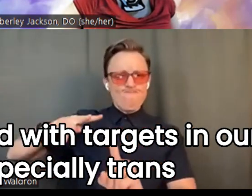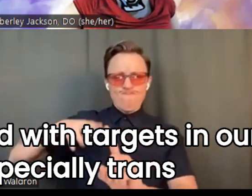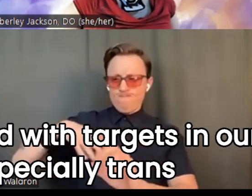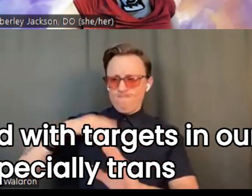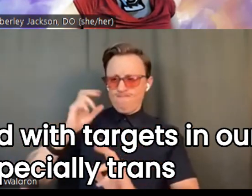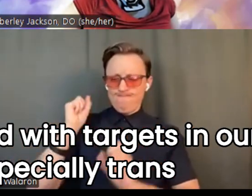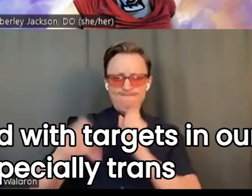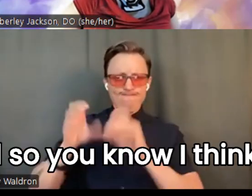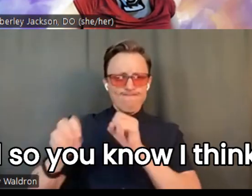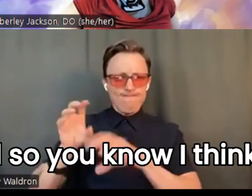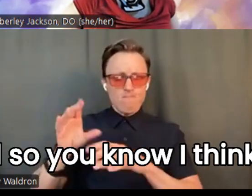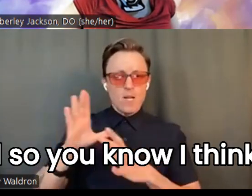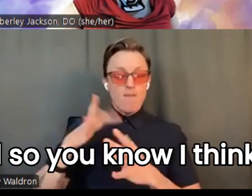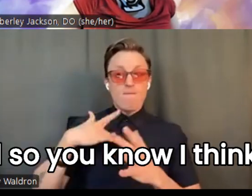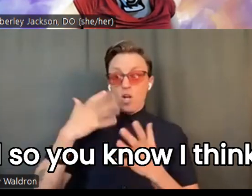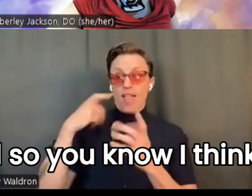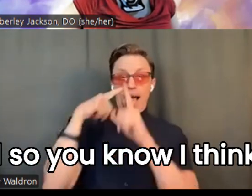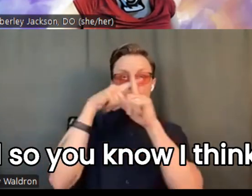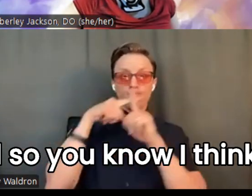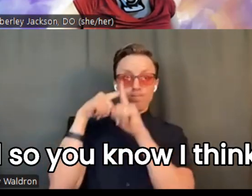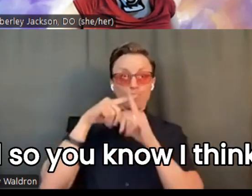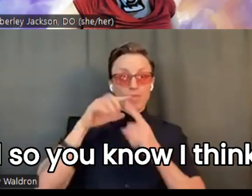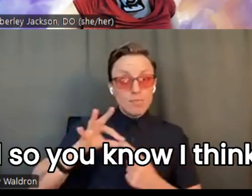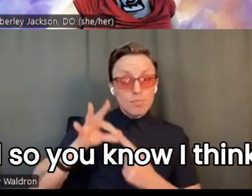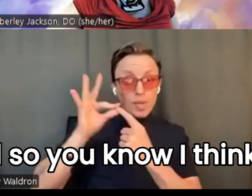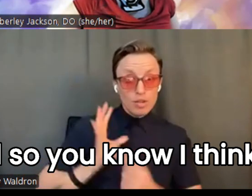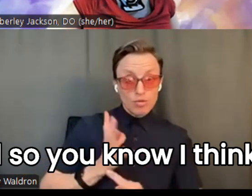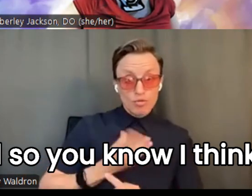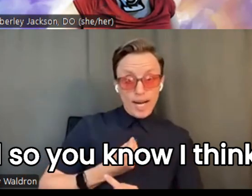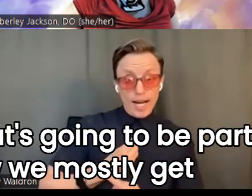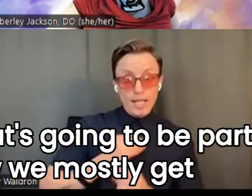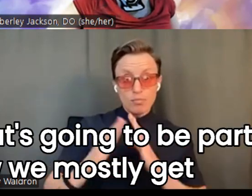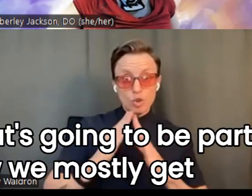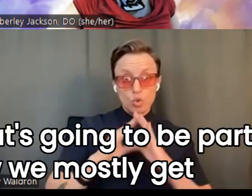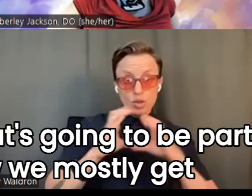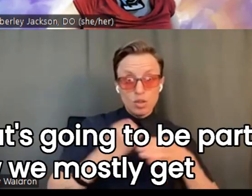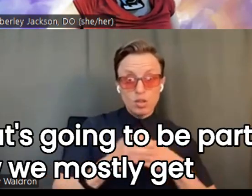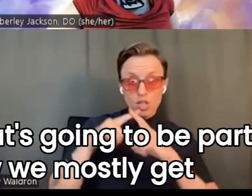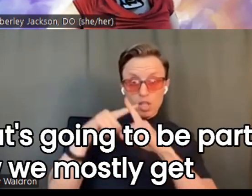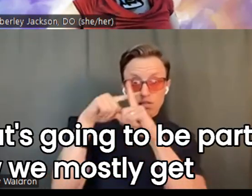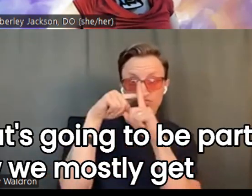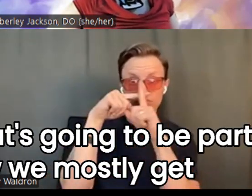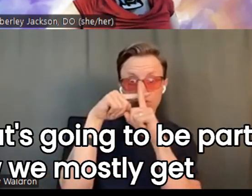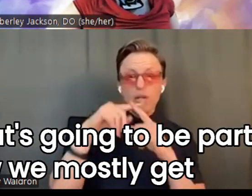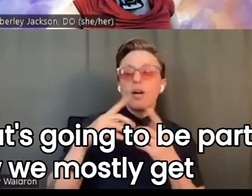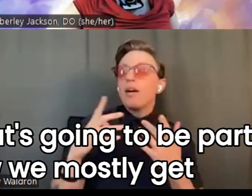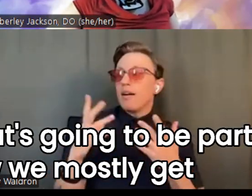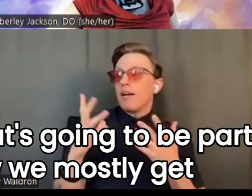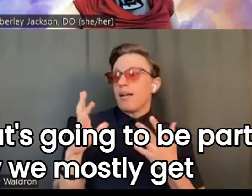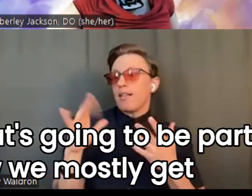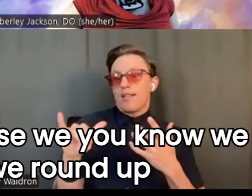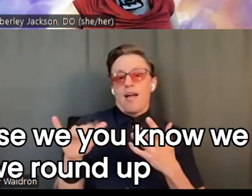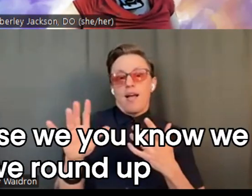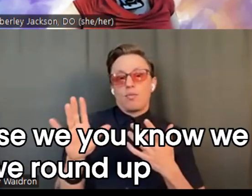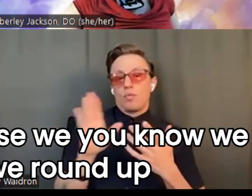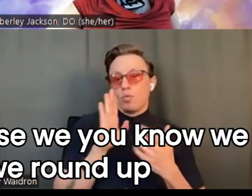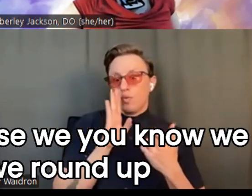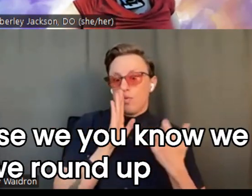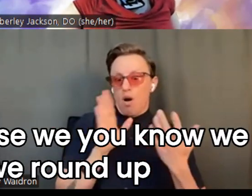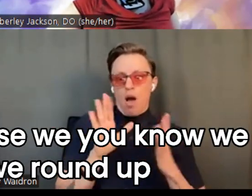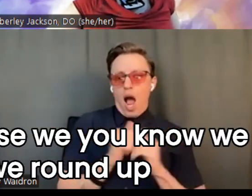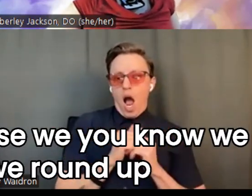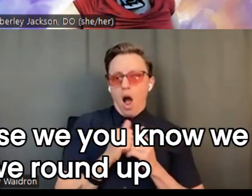back, especially trans folks. And so, I think in some ways that's going to be part of like how we mostly get involved,